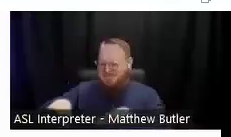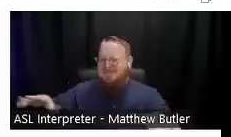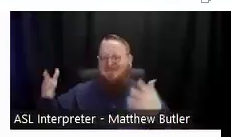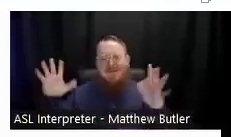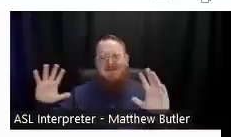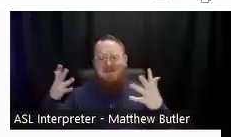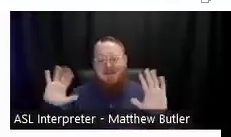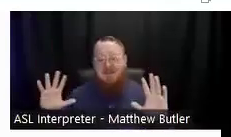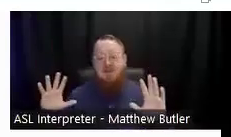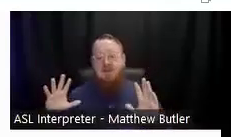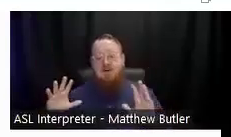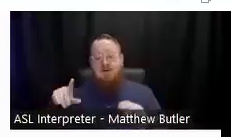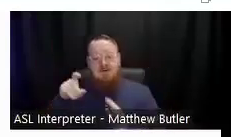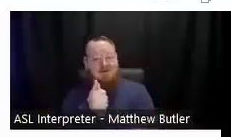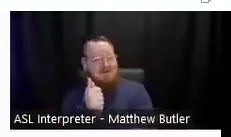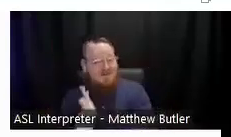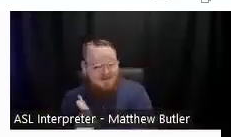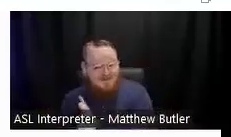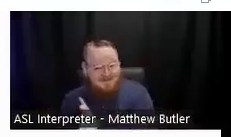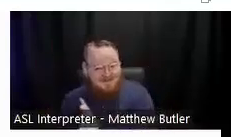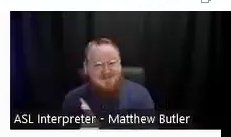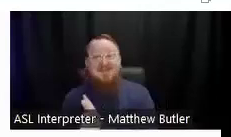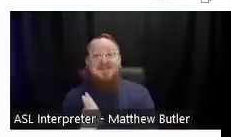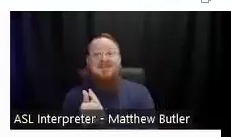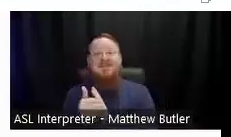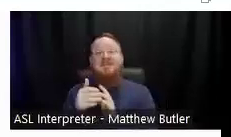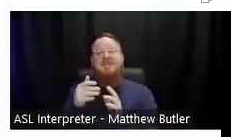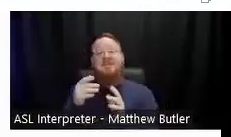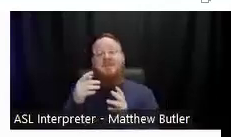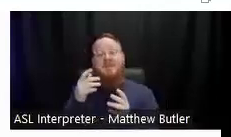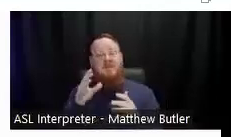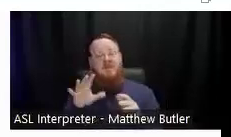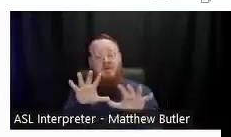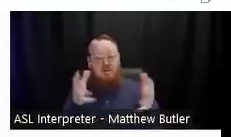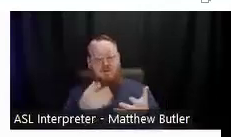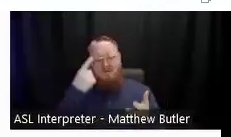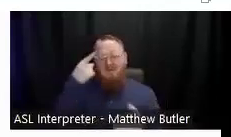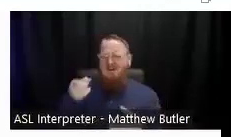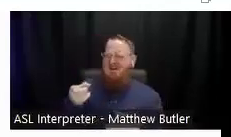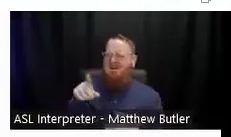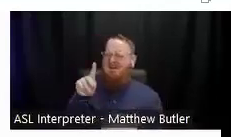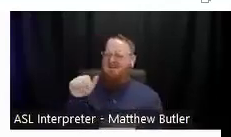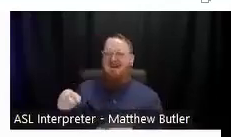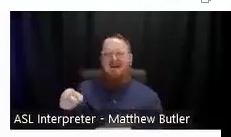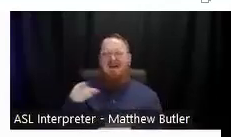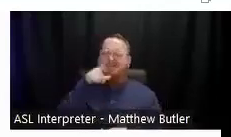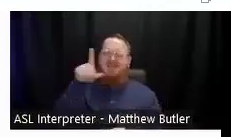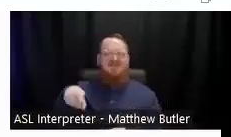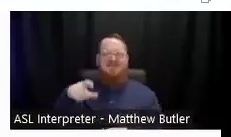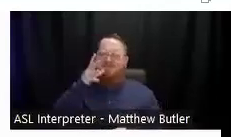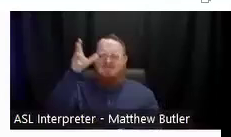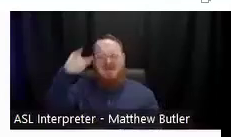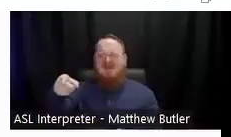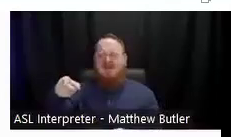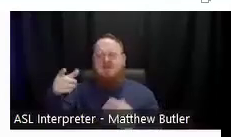navigate the world if the world doesn't think you ought to be a parent. And that's out there, right? So what are